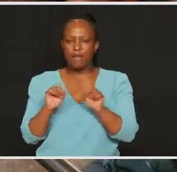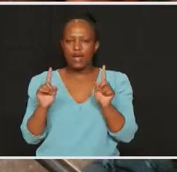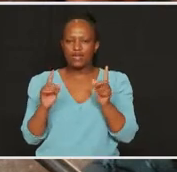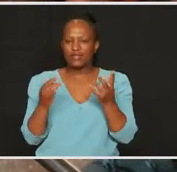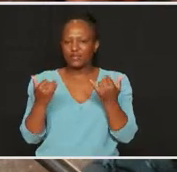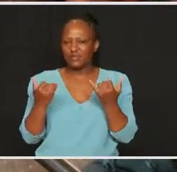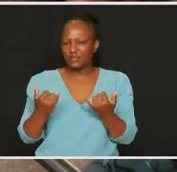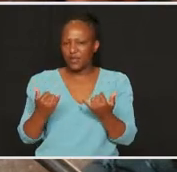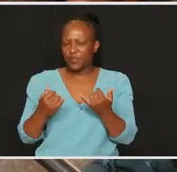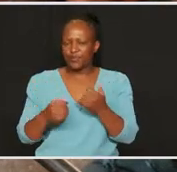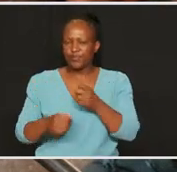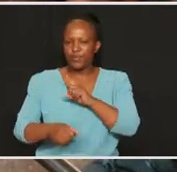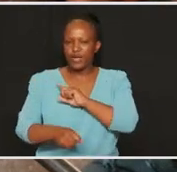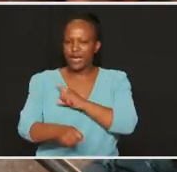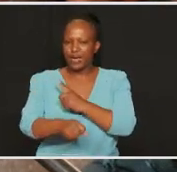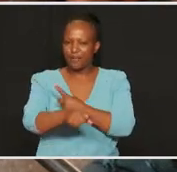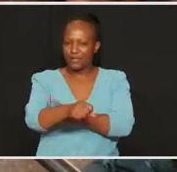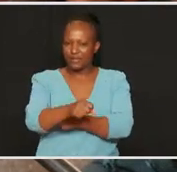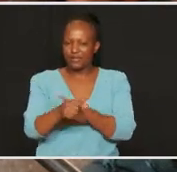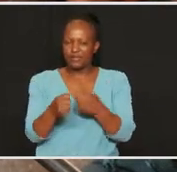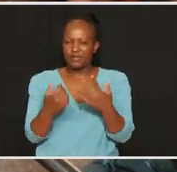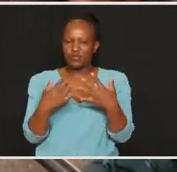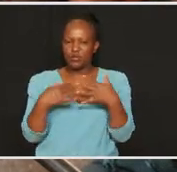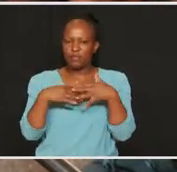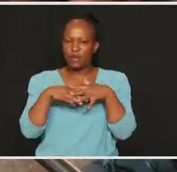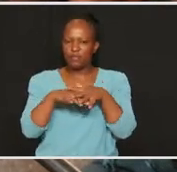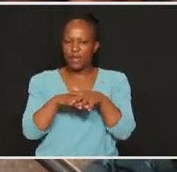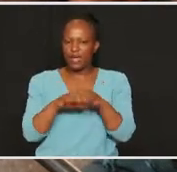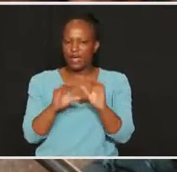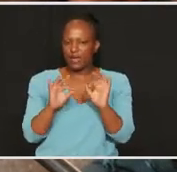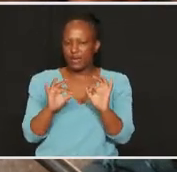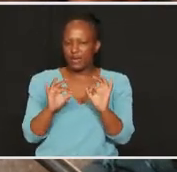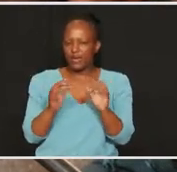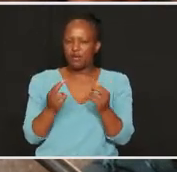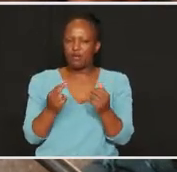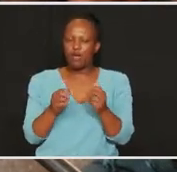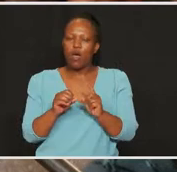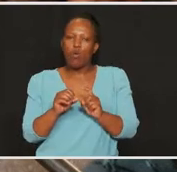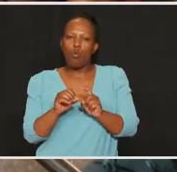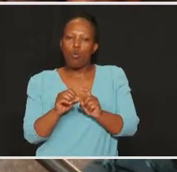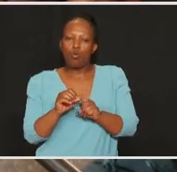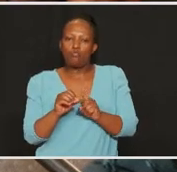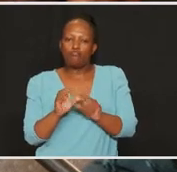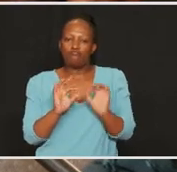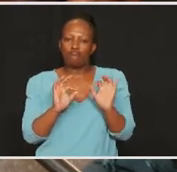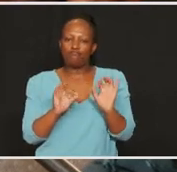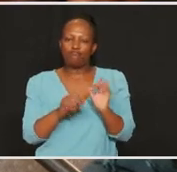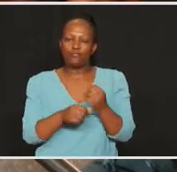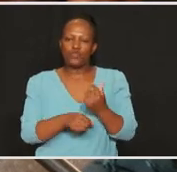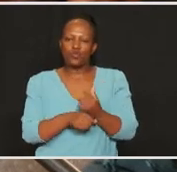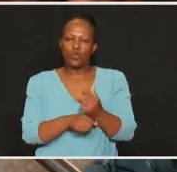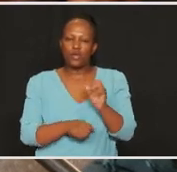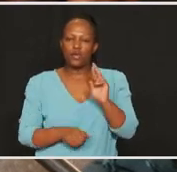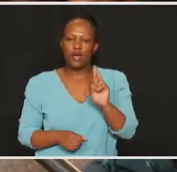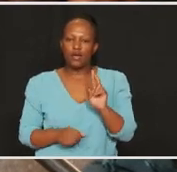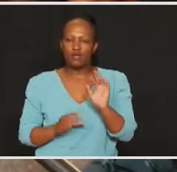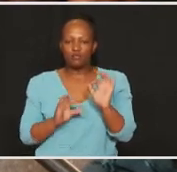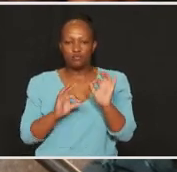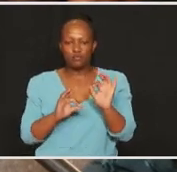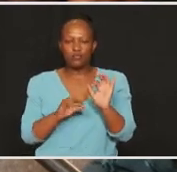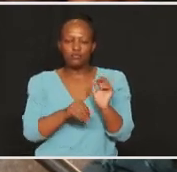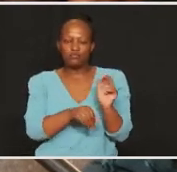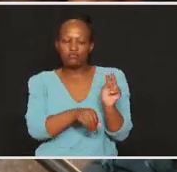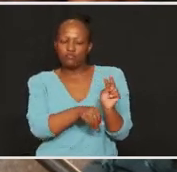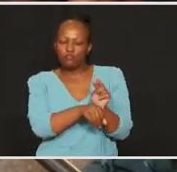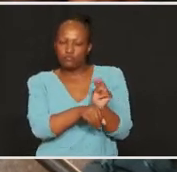currently capacity to implement a properly resourced quality grade r appropriate oversight of